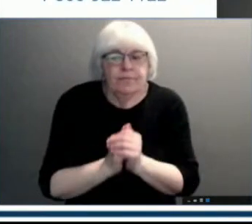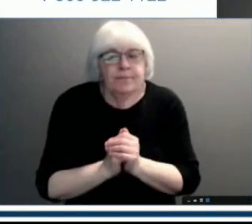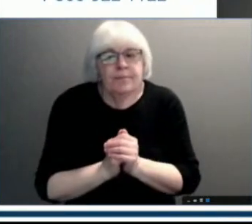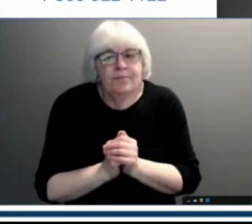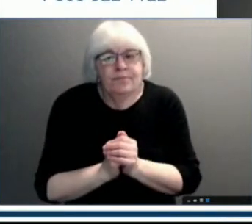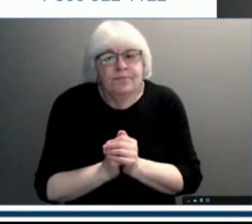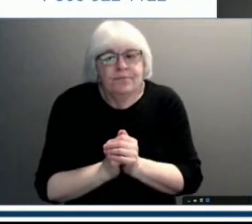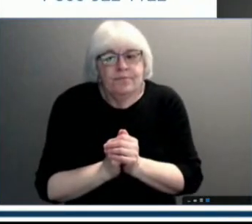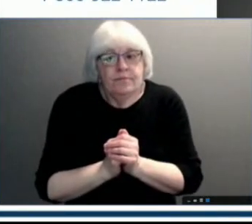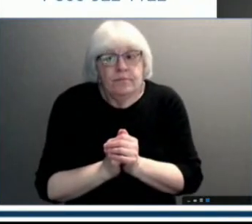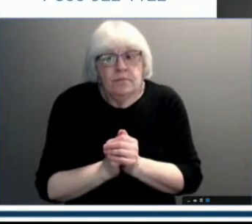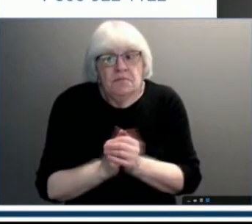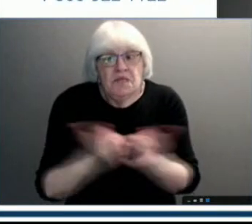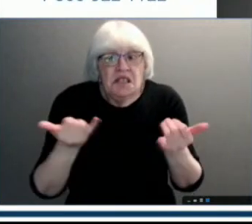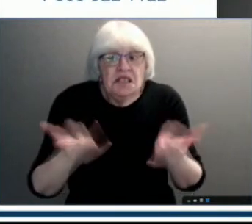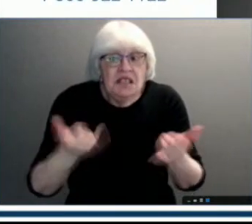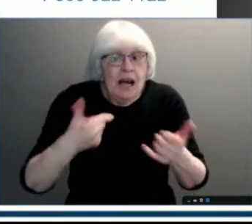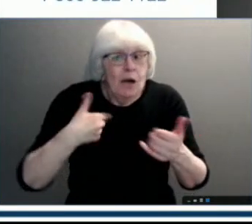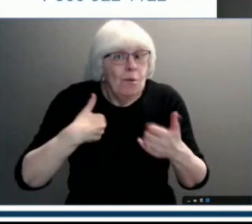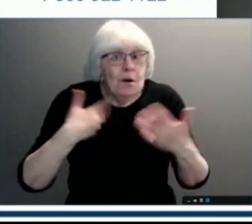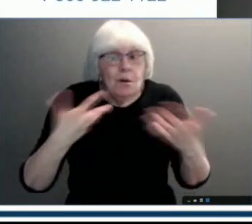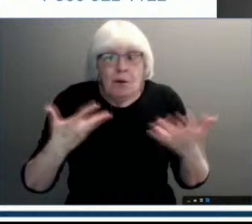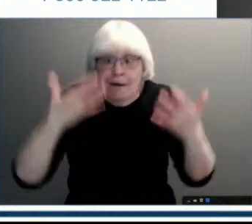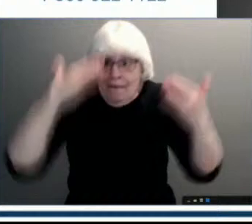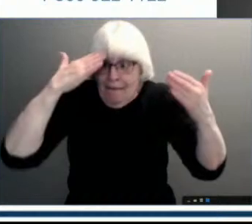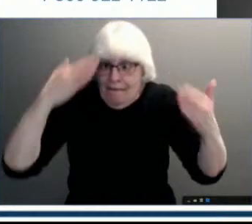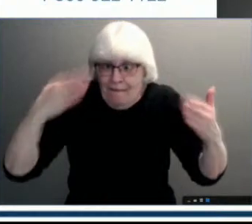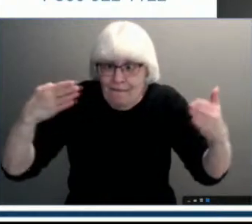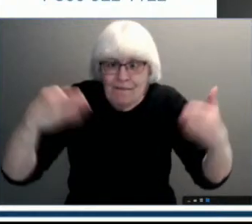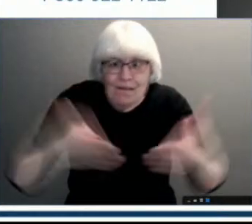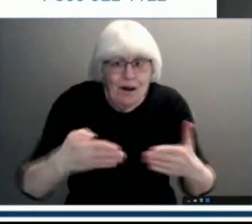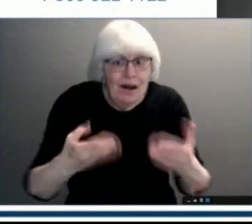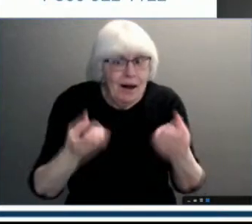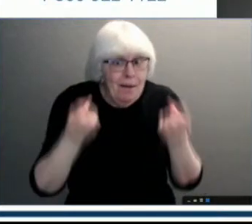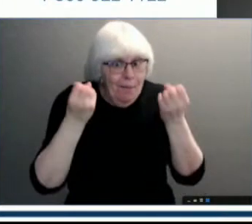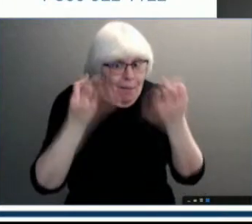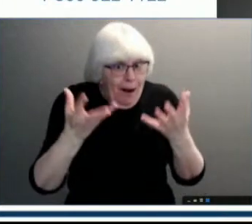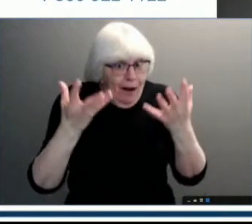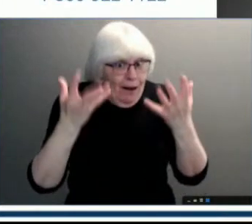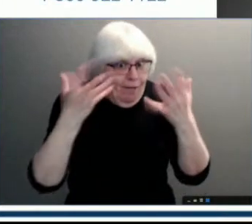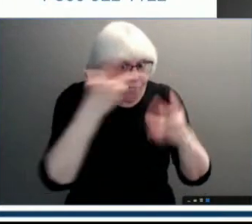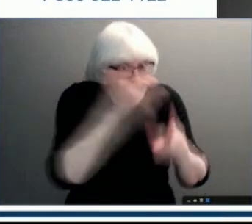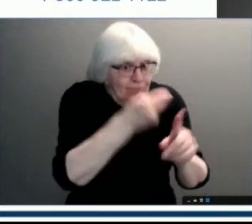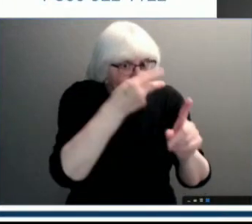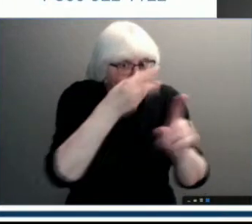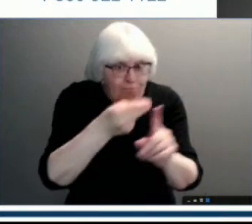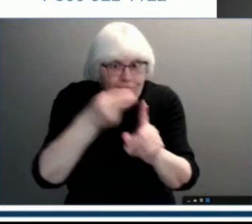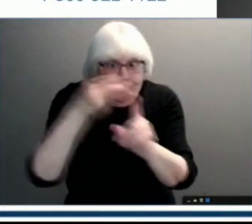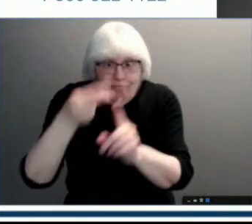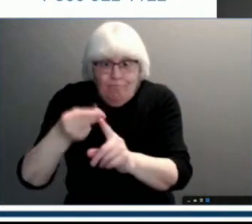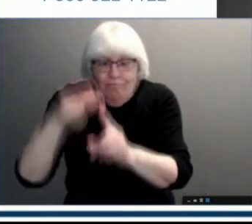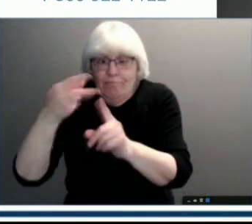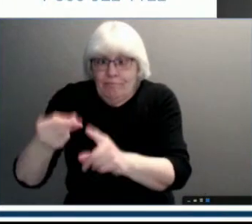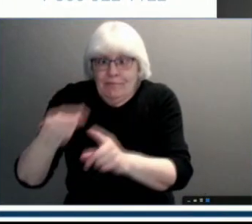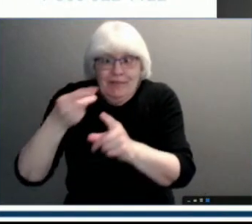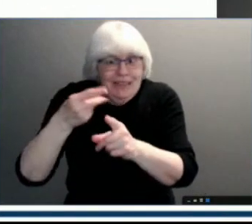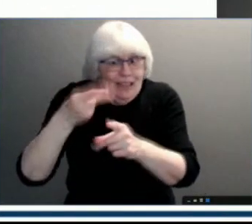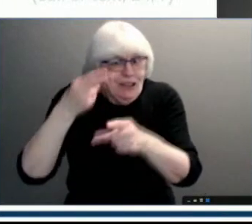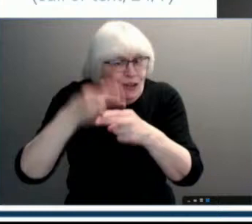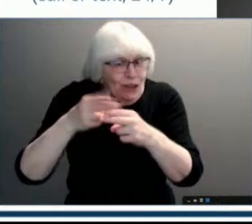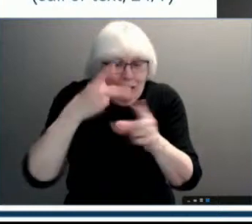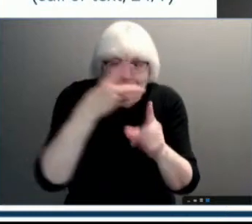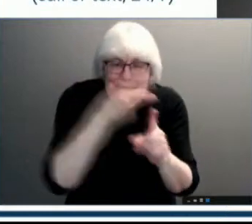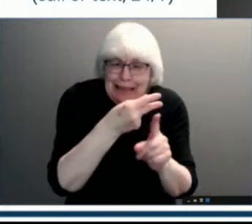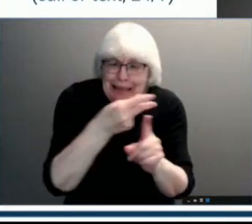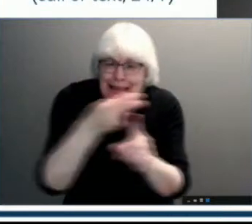focus now is to immunize large numbers of people in as short a time as possible. And there's certainly going to be lots of ability for 5